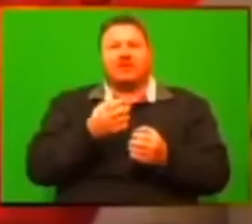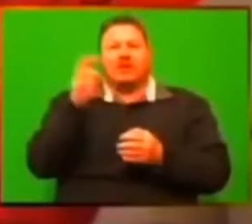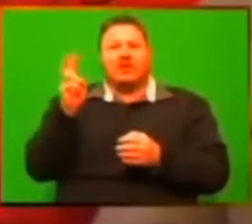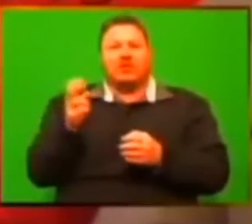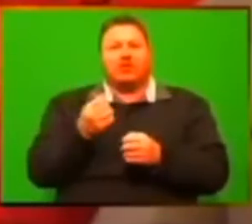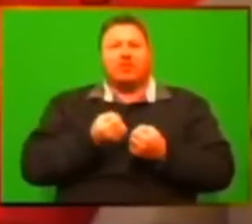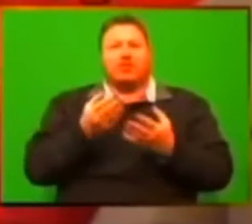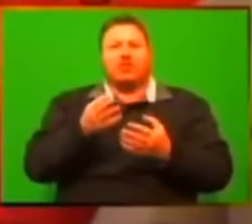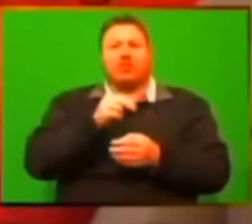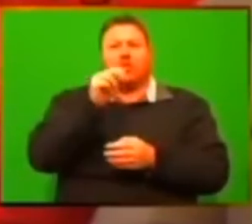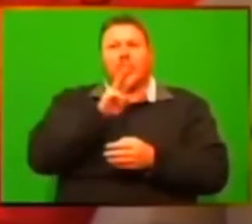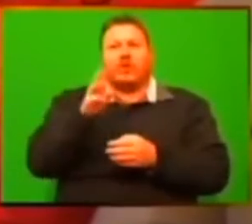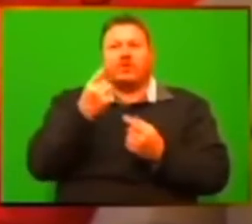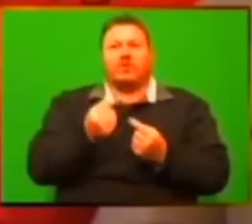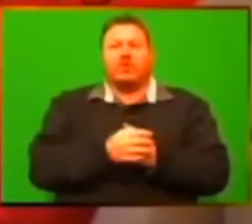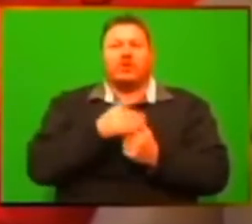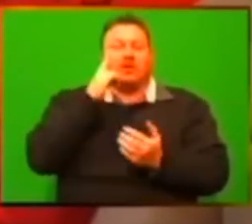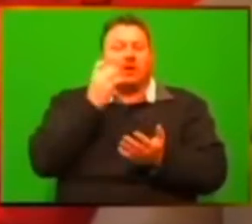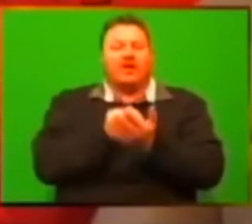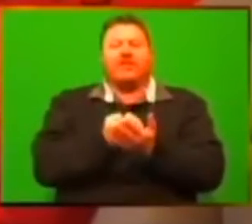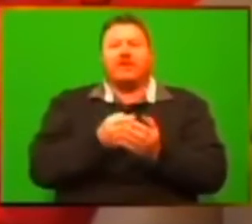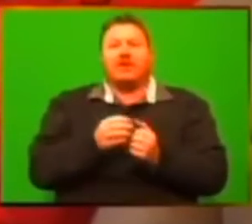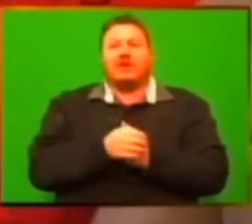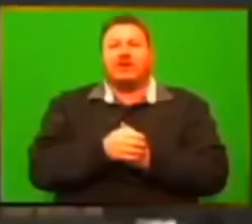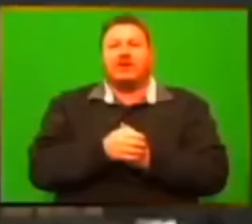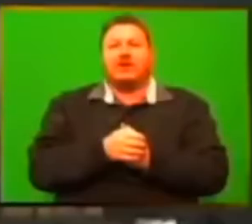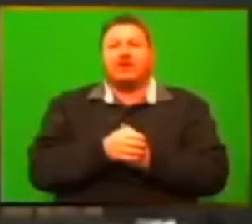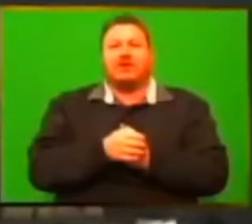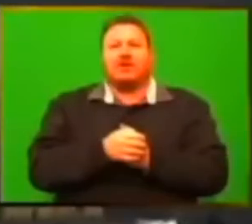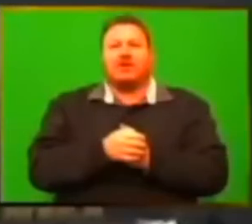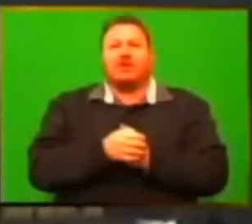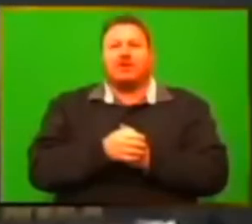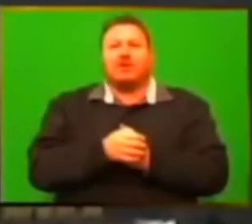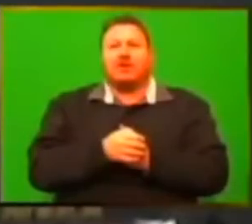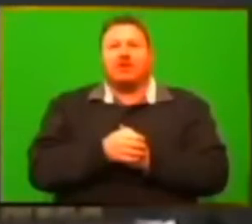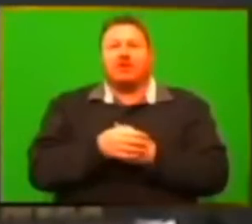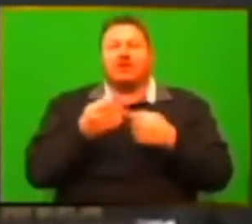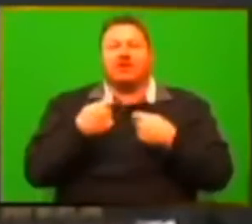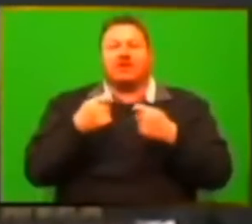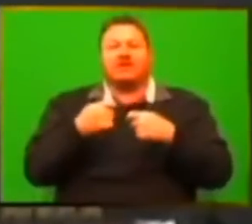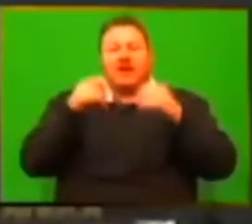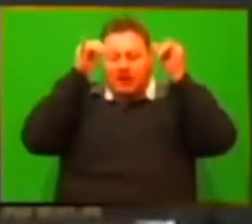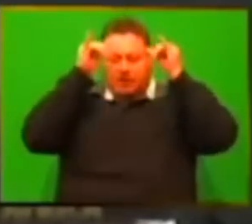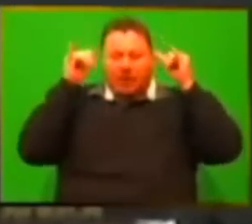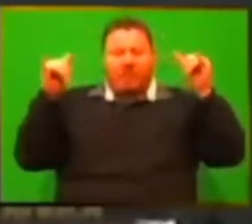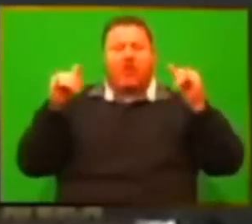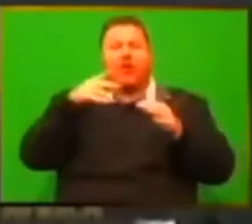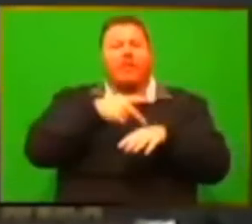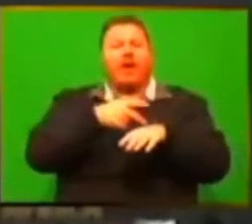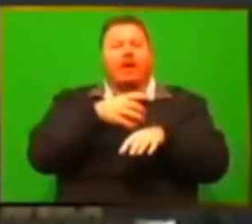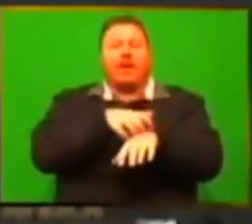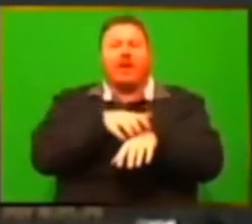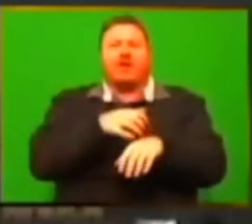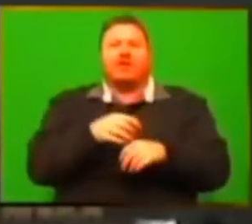an evidence that in addition of selling fictional buffaloes at Palapala, you are also a